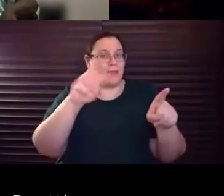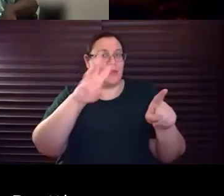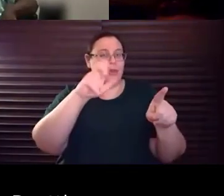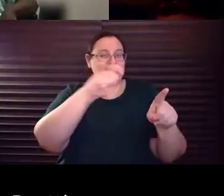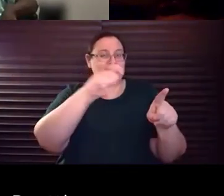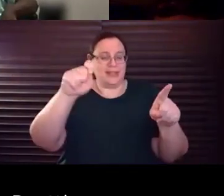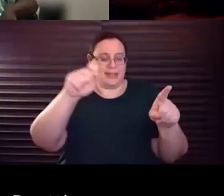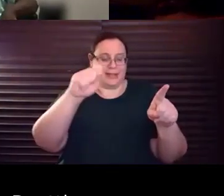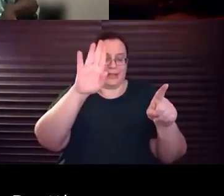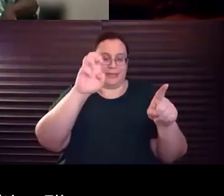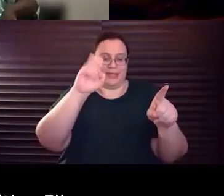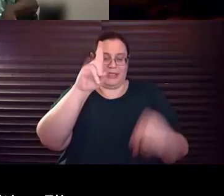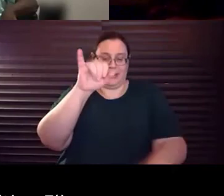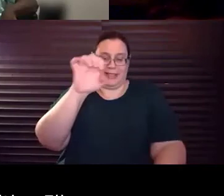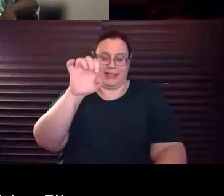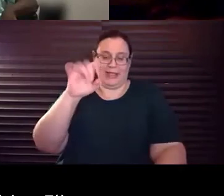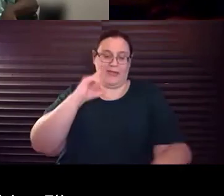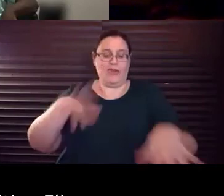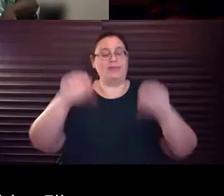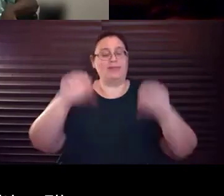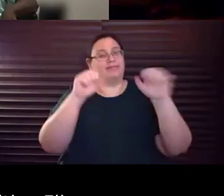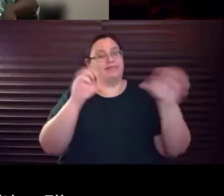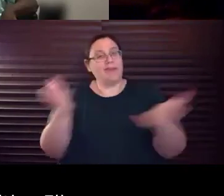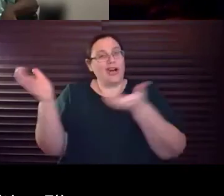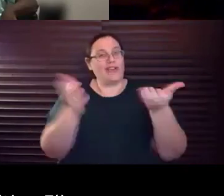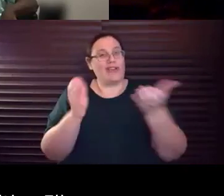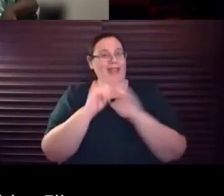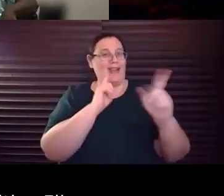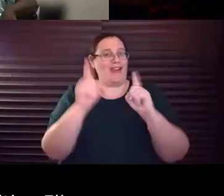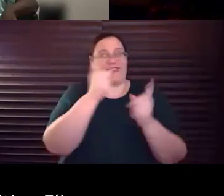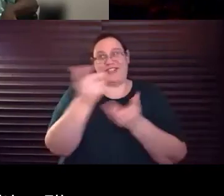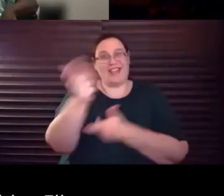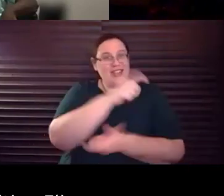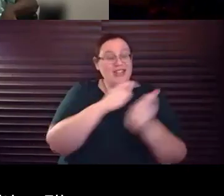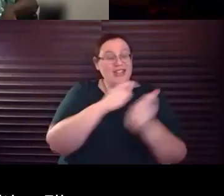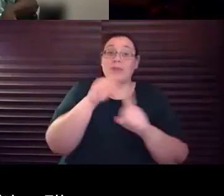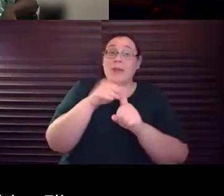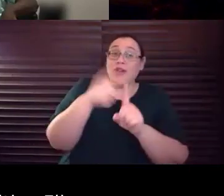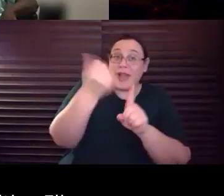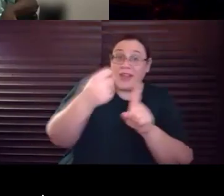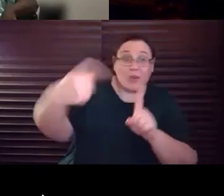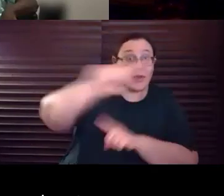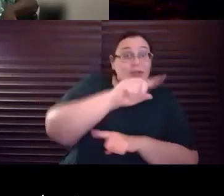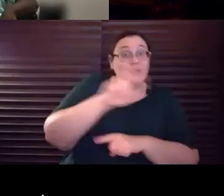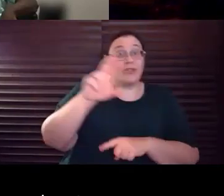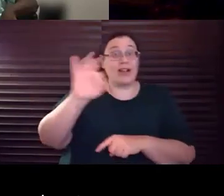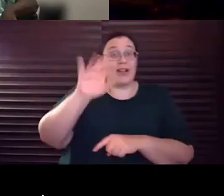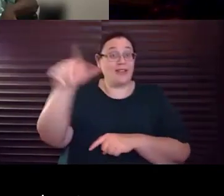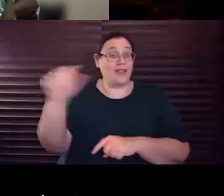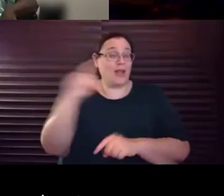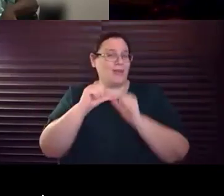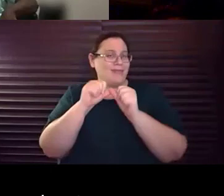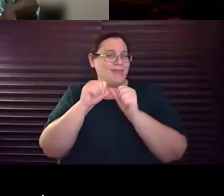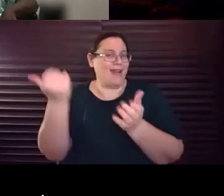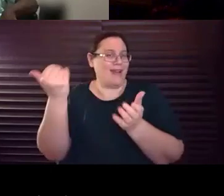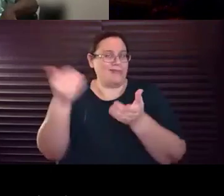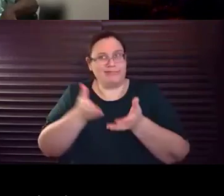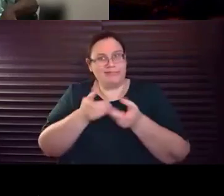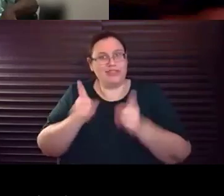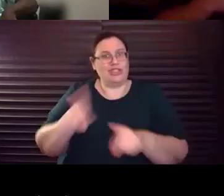Beattie, for moderating this conversation for us. I remind everyone that the ReelAbilities Film Festival continues throughout the